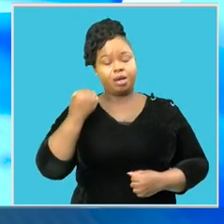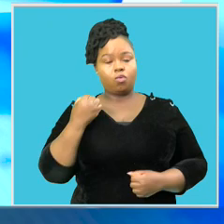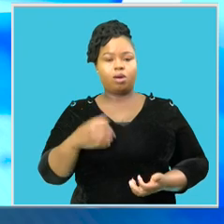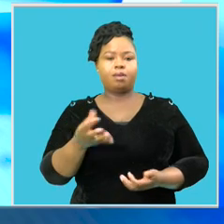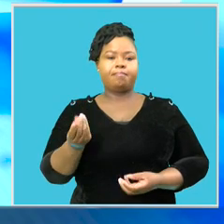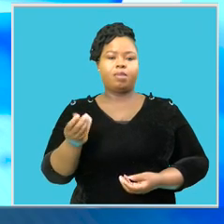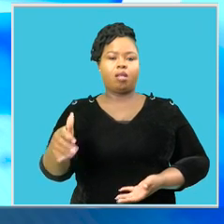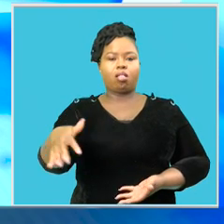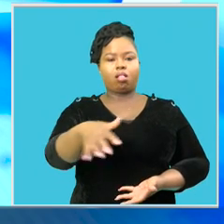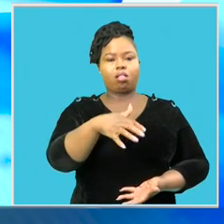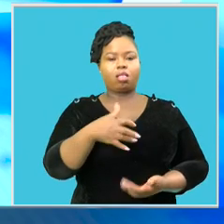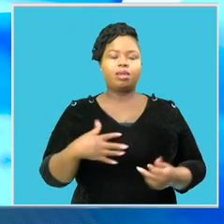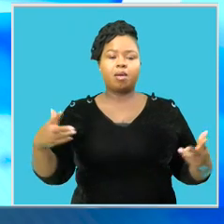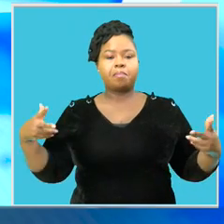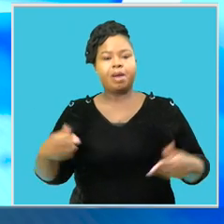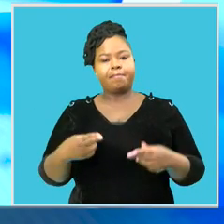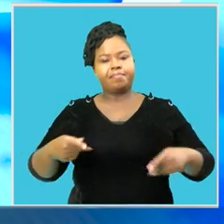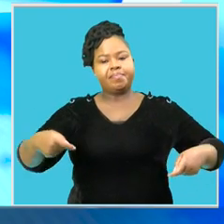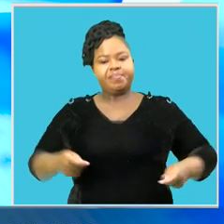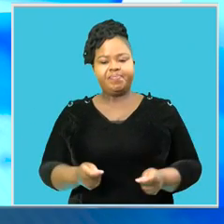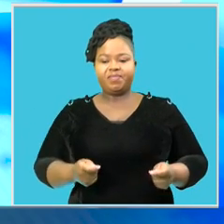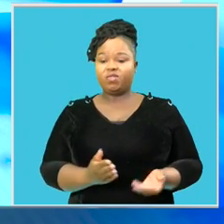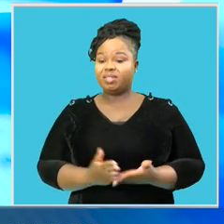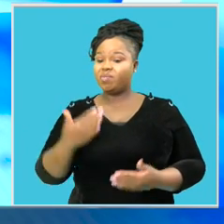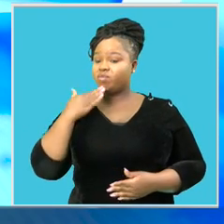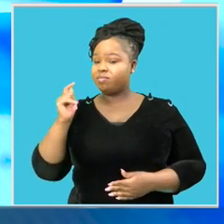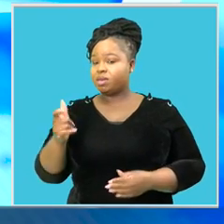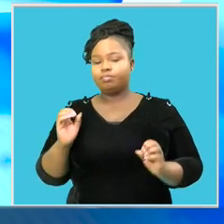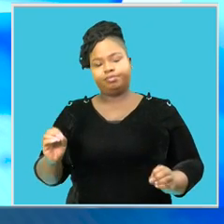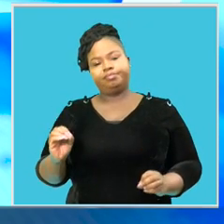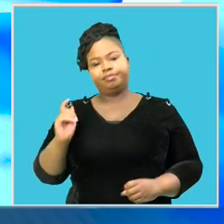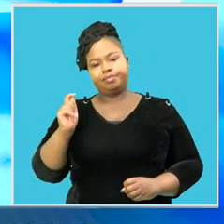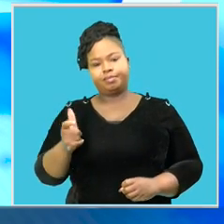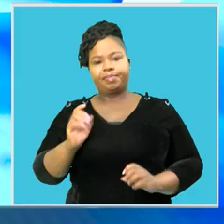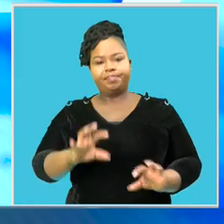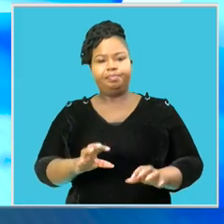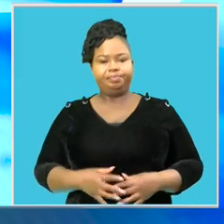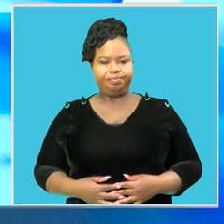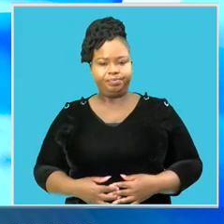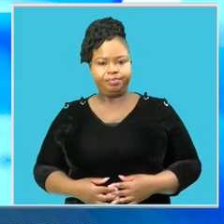Collection linqamule ugesi kulabo abangawukhokhi ukuze baphoqeleke ukuthi bakhokhe.